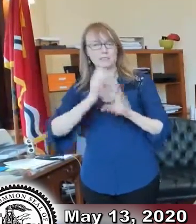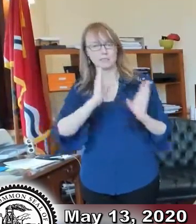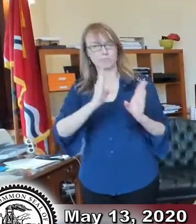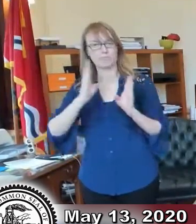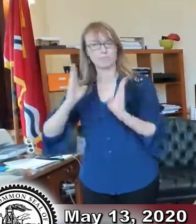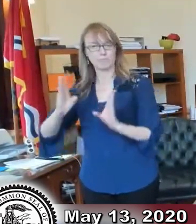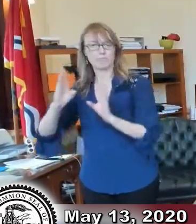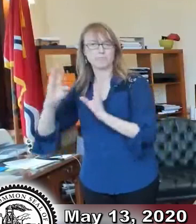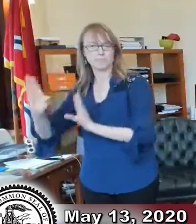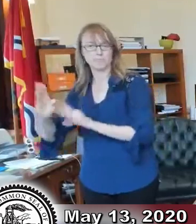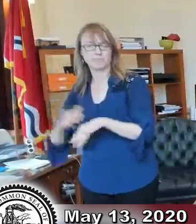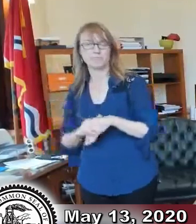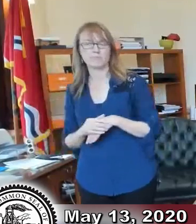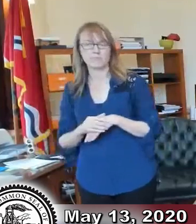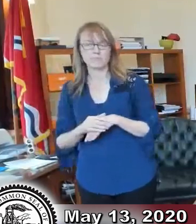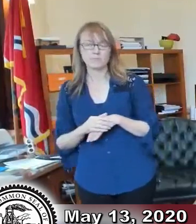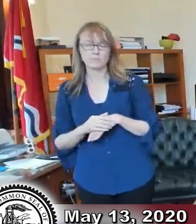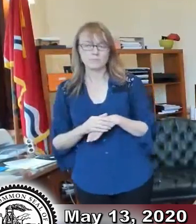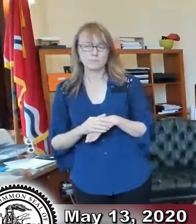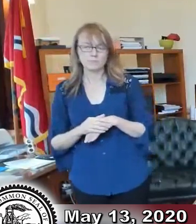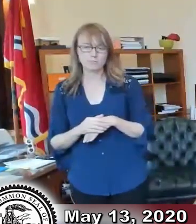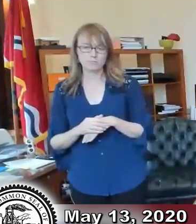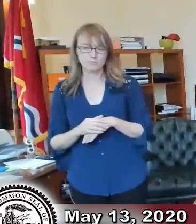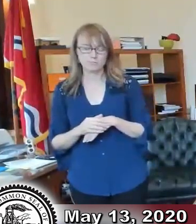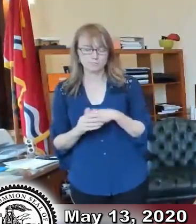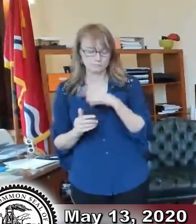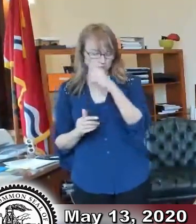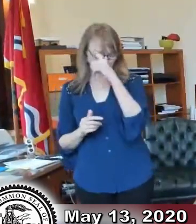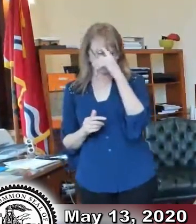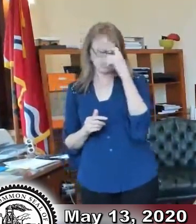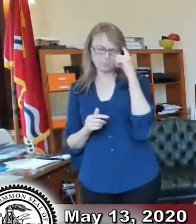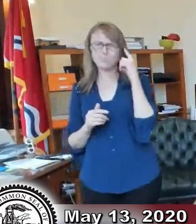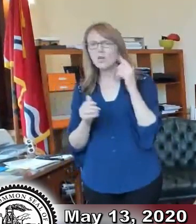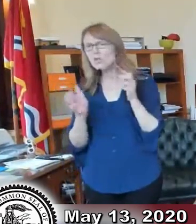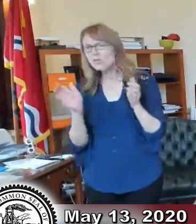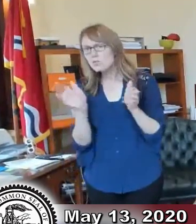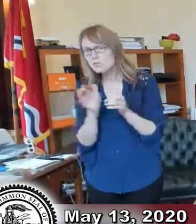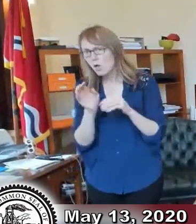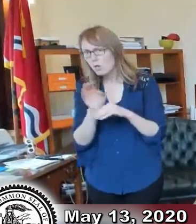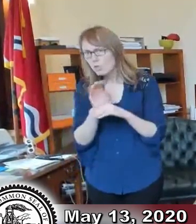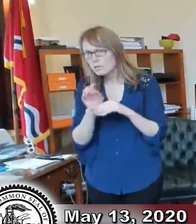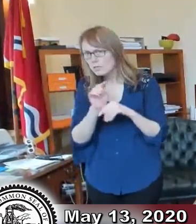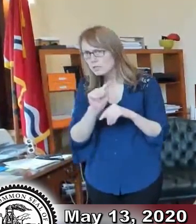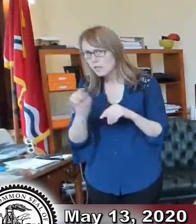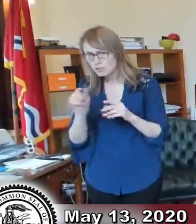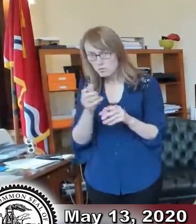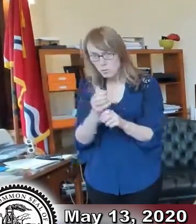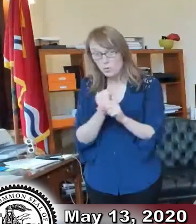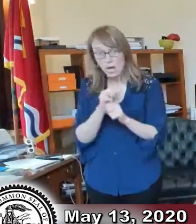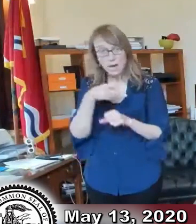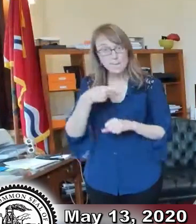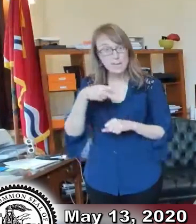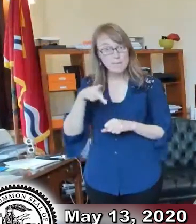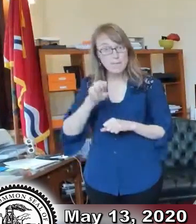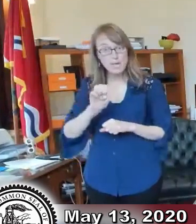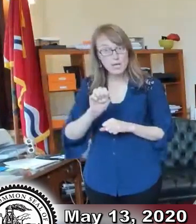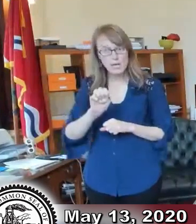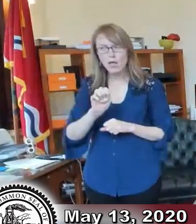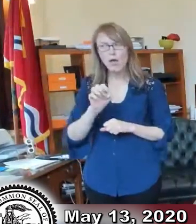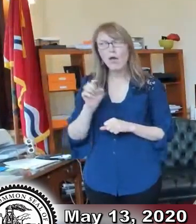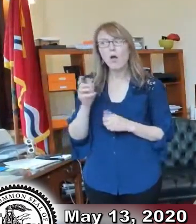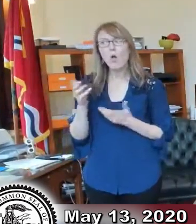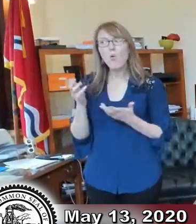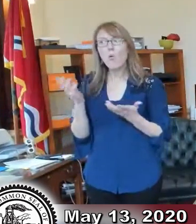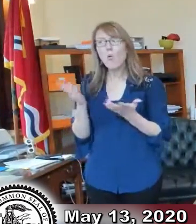to the PPE about small businesses. Will the city also be providing PPE to low-income individuals who may not have access to